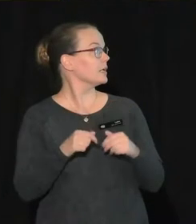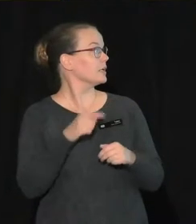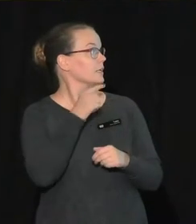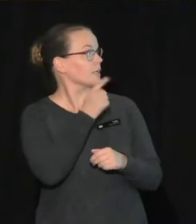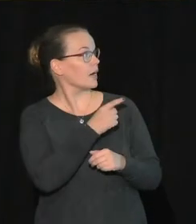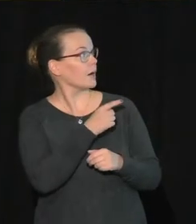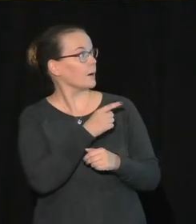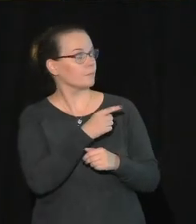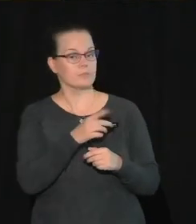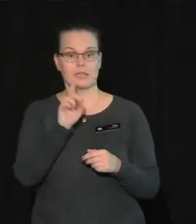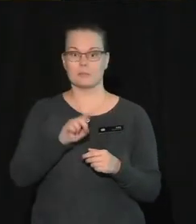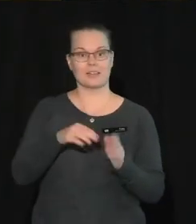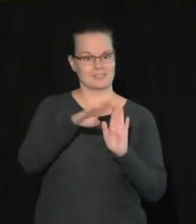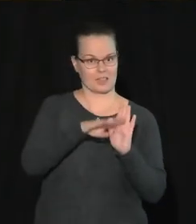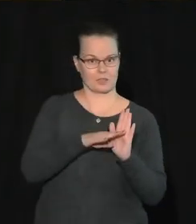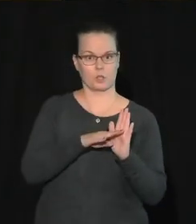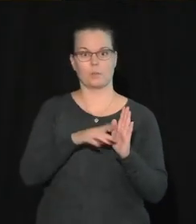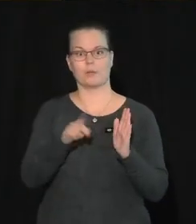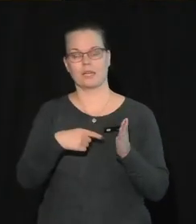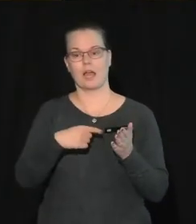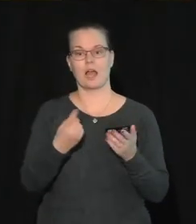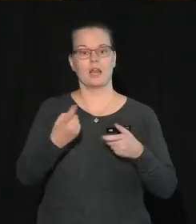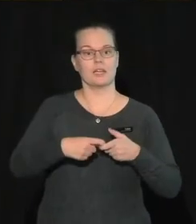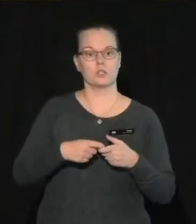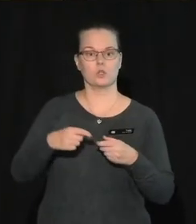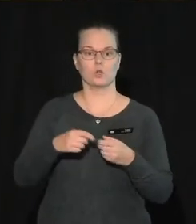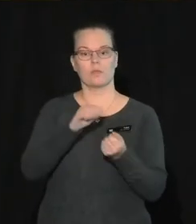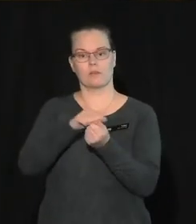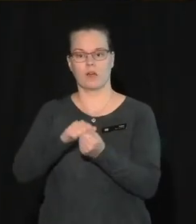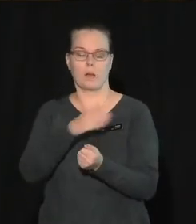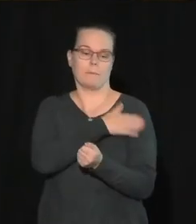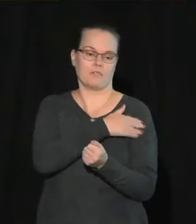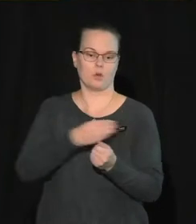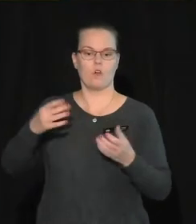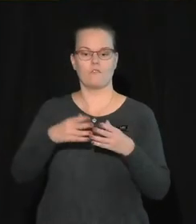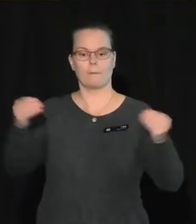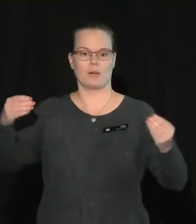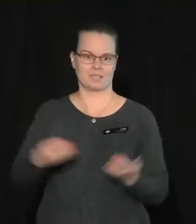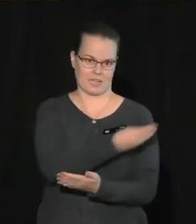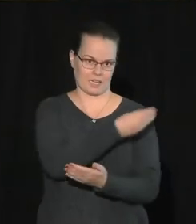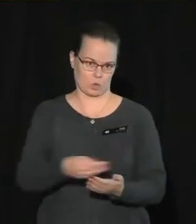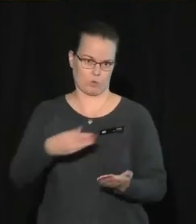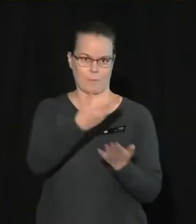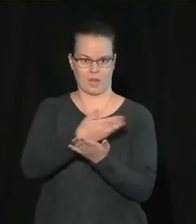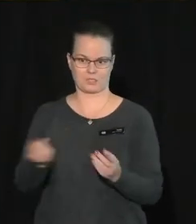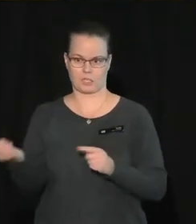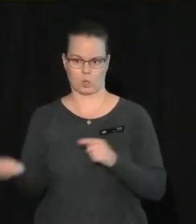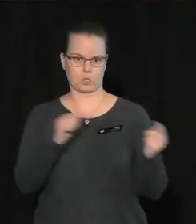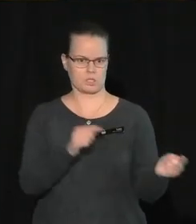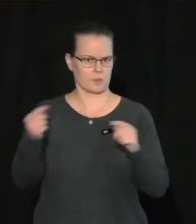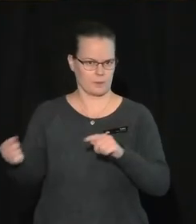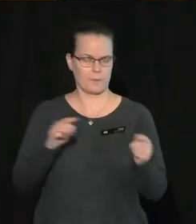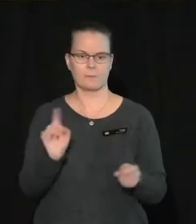provisions relate to the free movement of products and also services. It will be the same provision on services. What does it